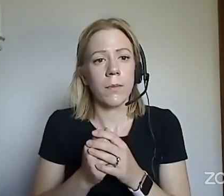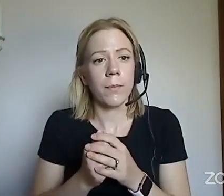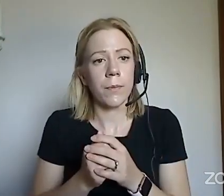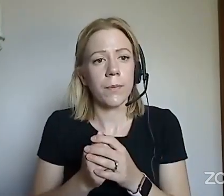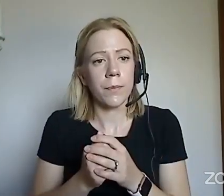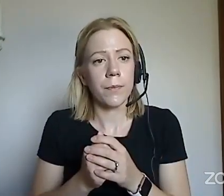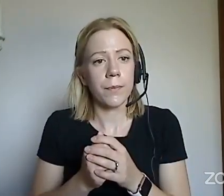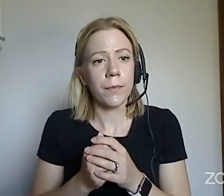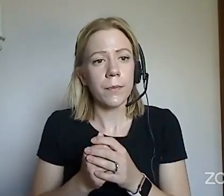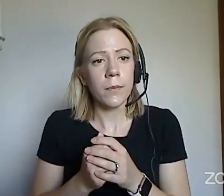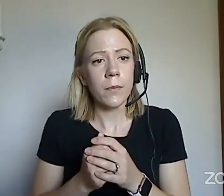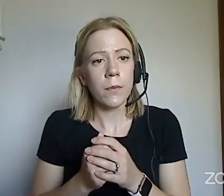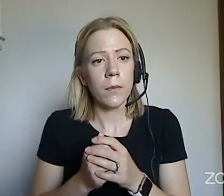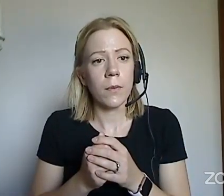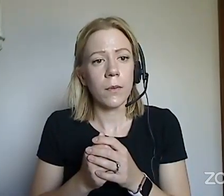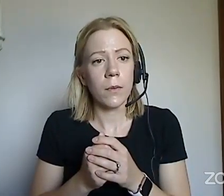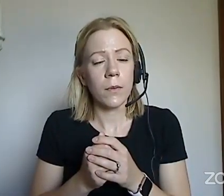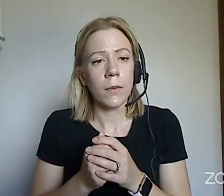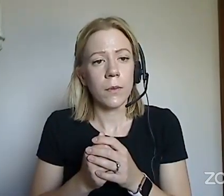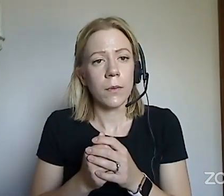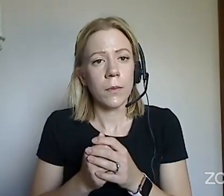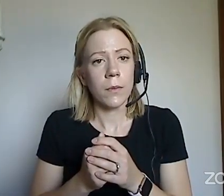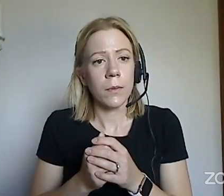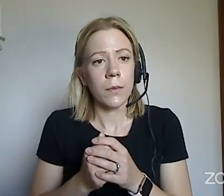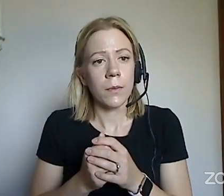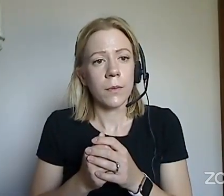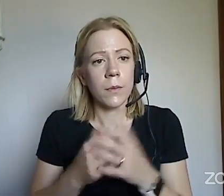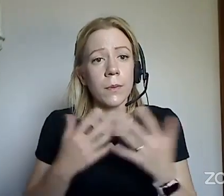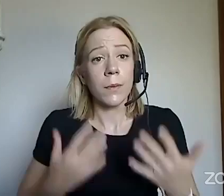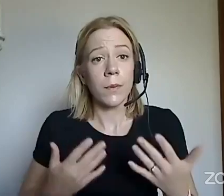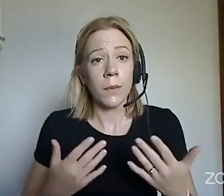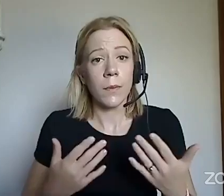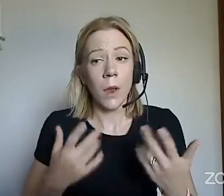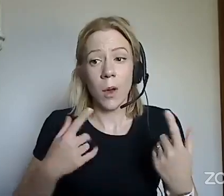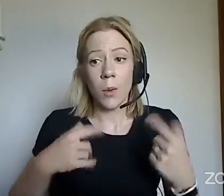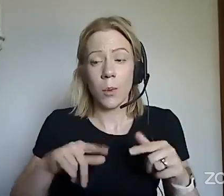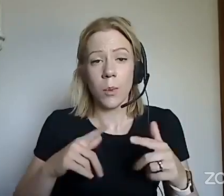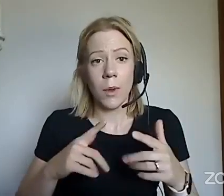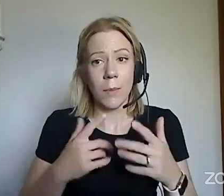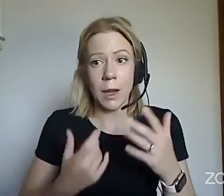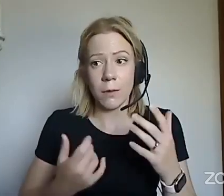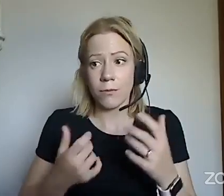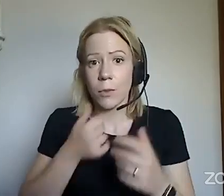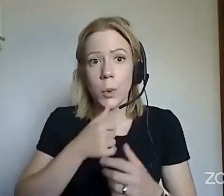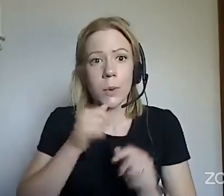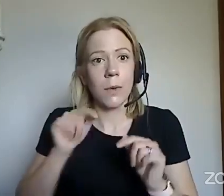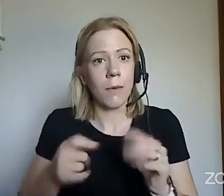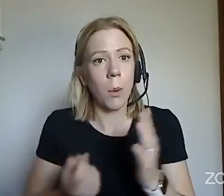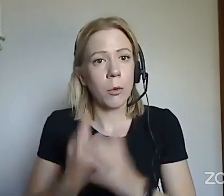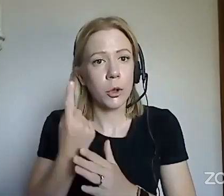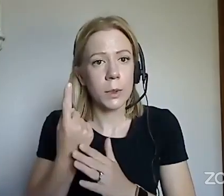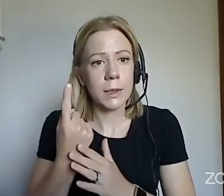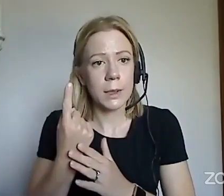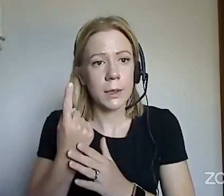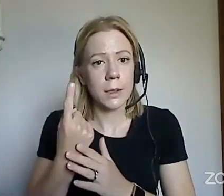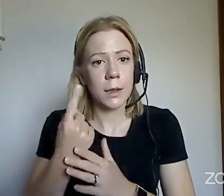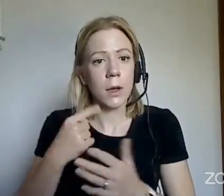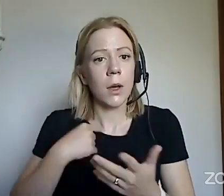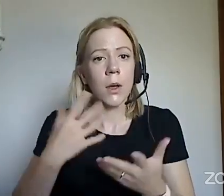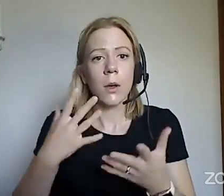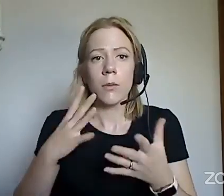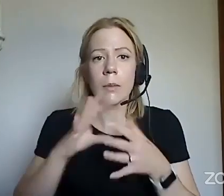the COVID time, what we've also done is made use of the opportunity and teamed up with the Uhambo